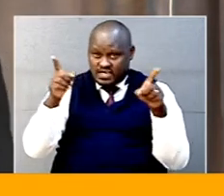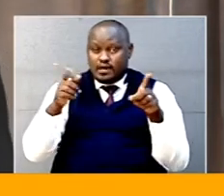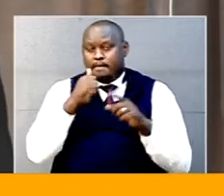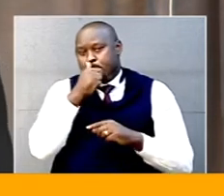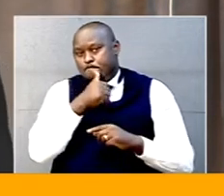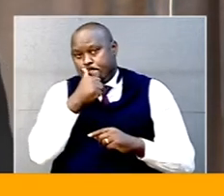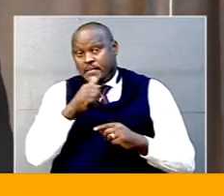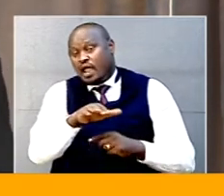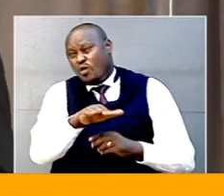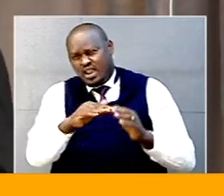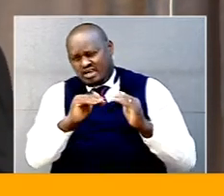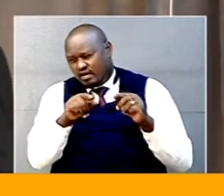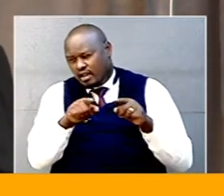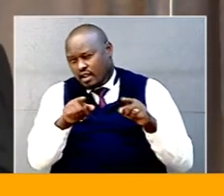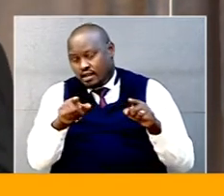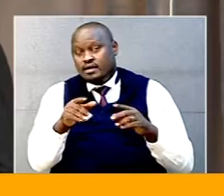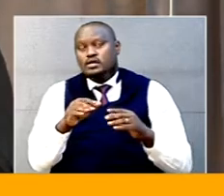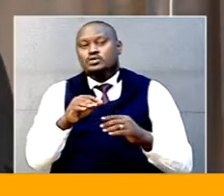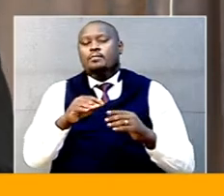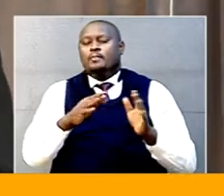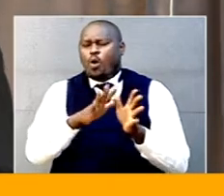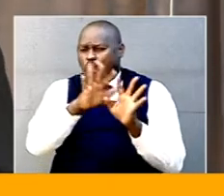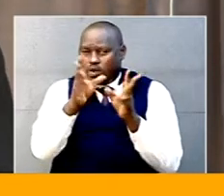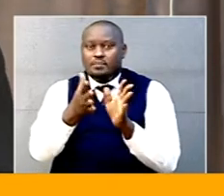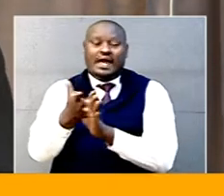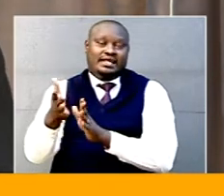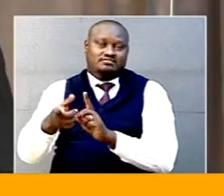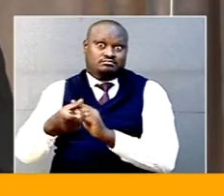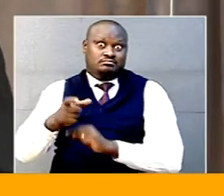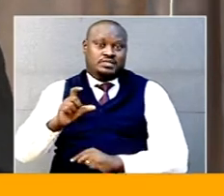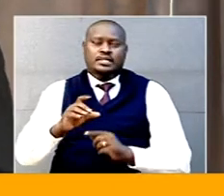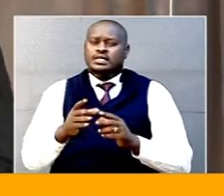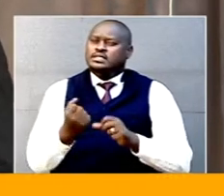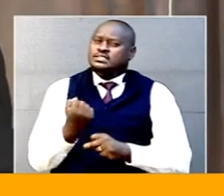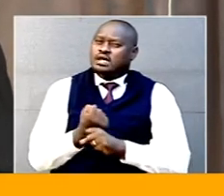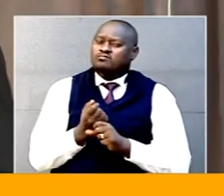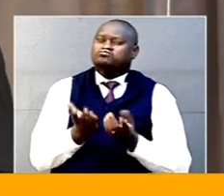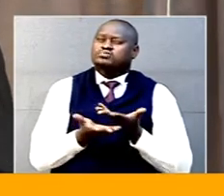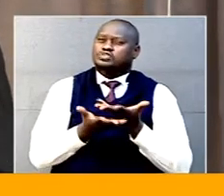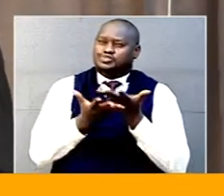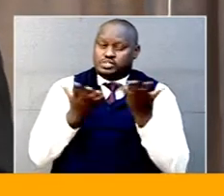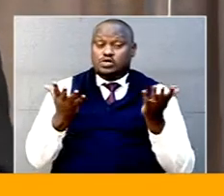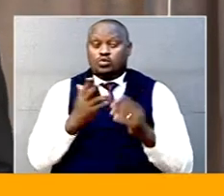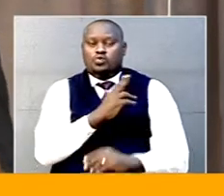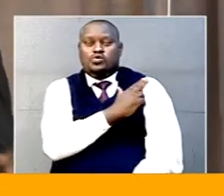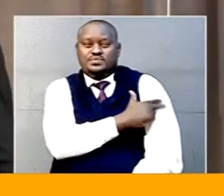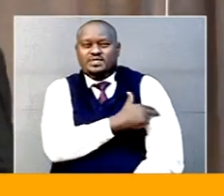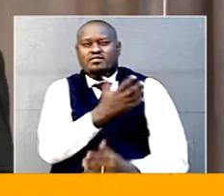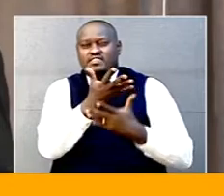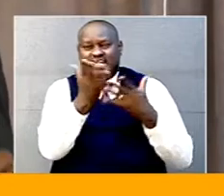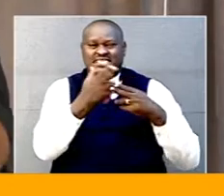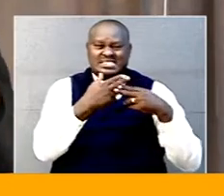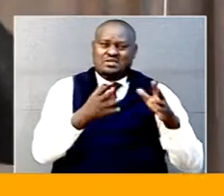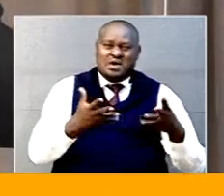level, and of course, all the health workers, all of them, from